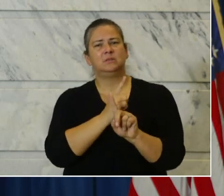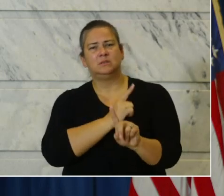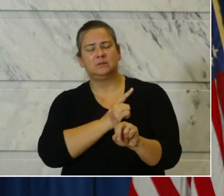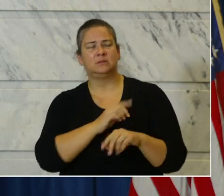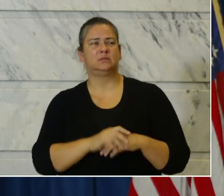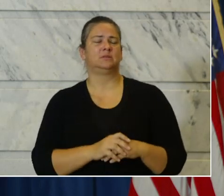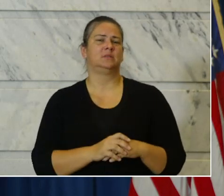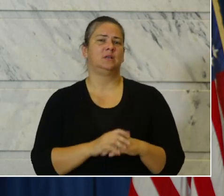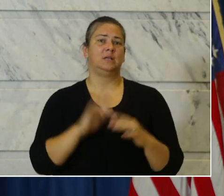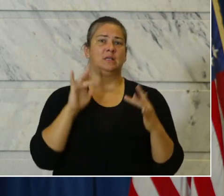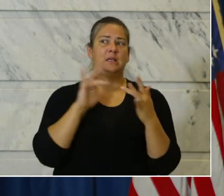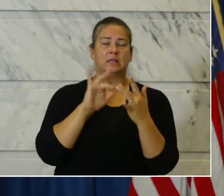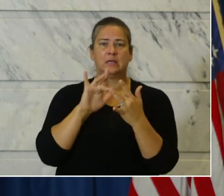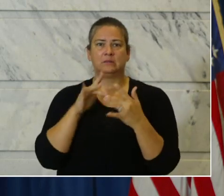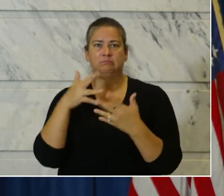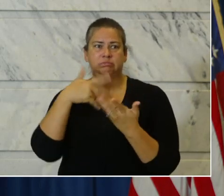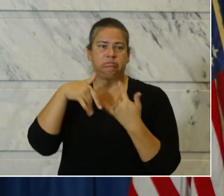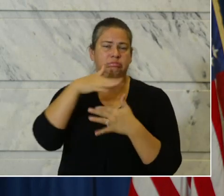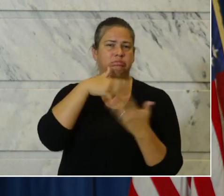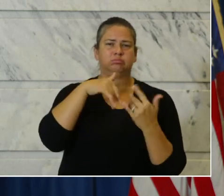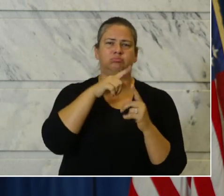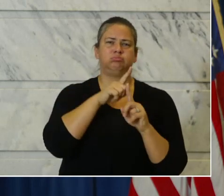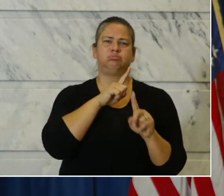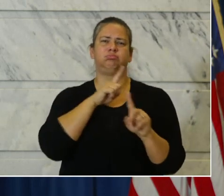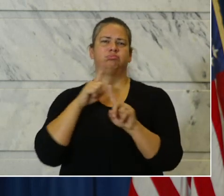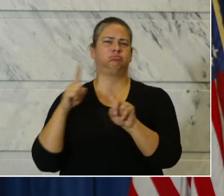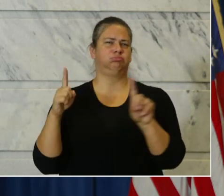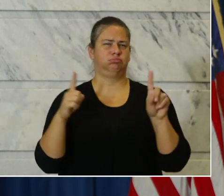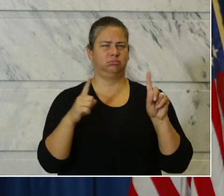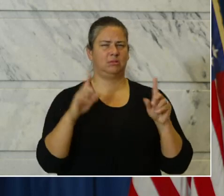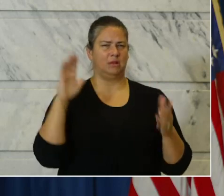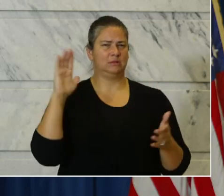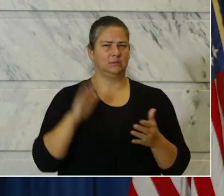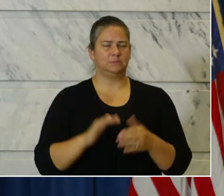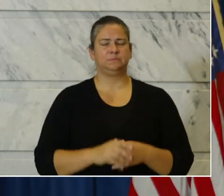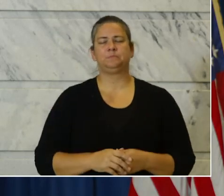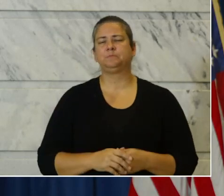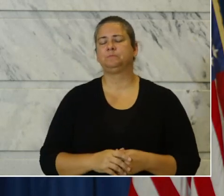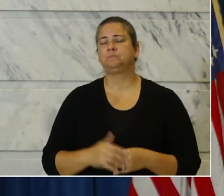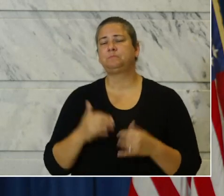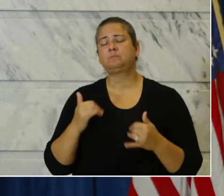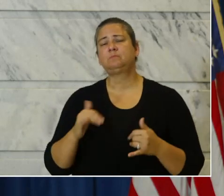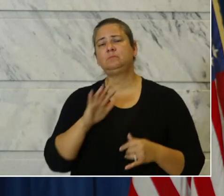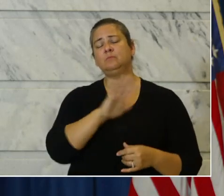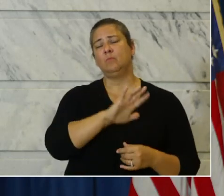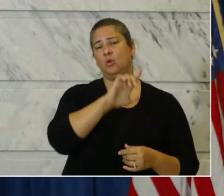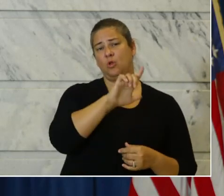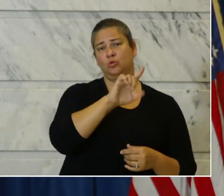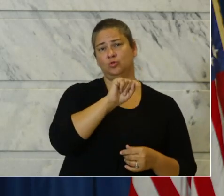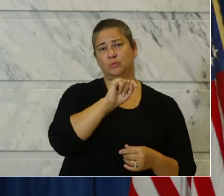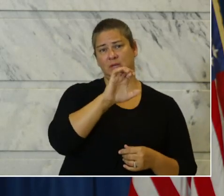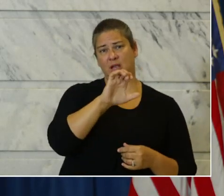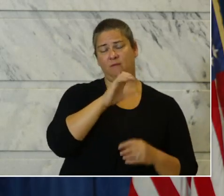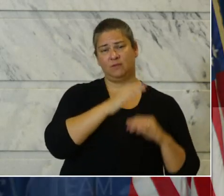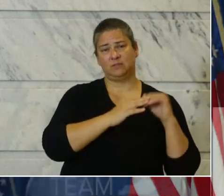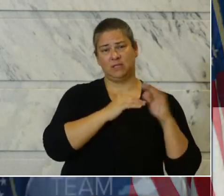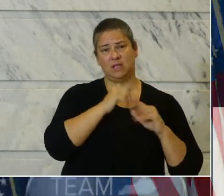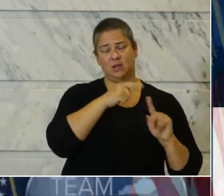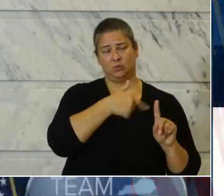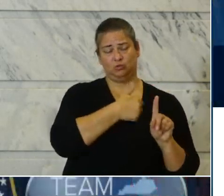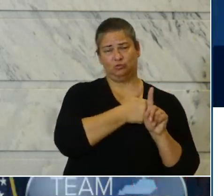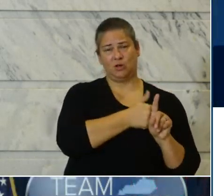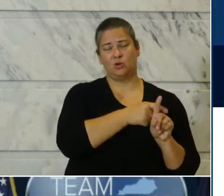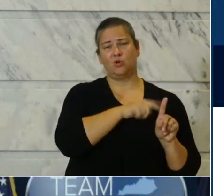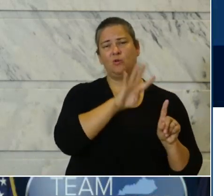contacts down, we do what it takes. A couple of the areas that we regularly track: long-term care facilities, 40